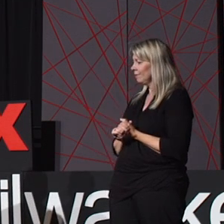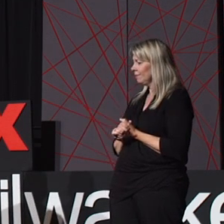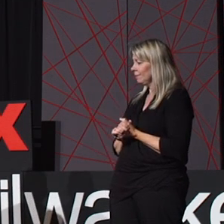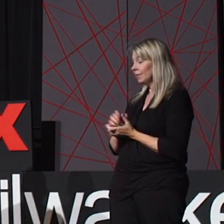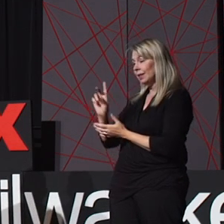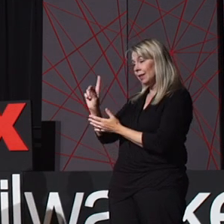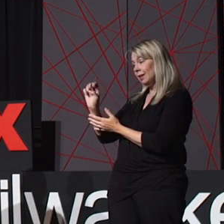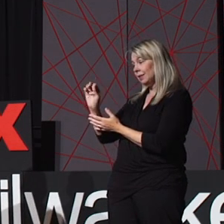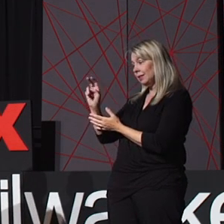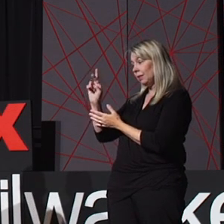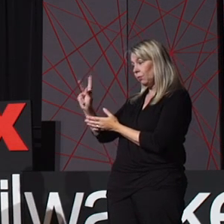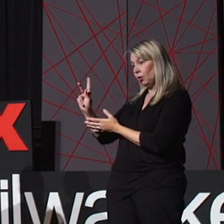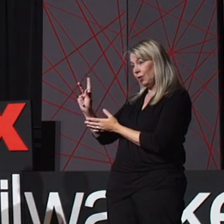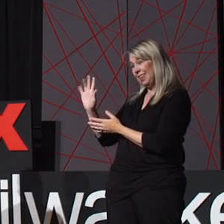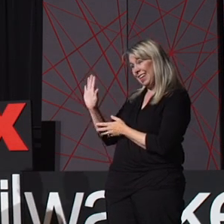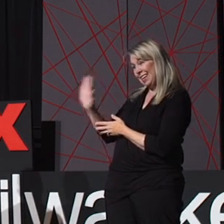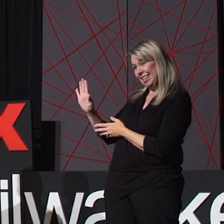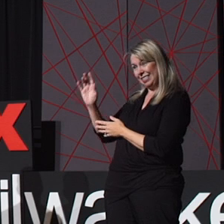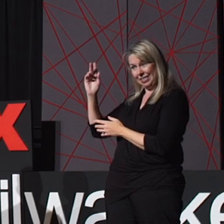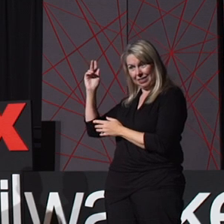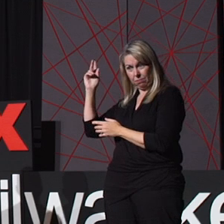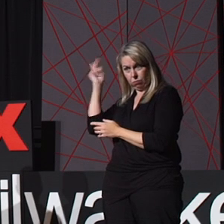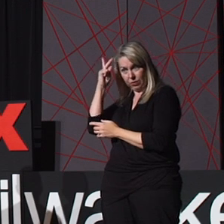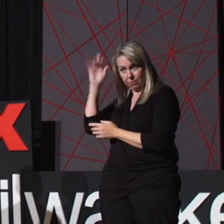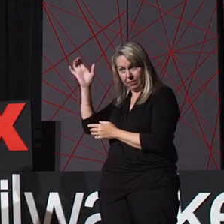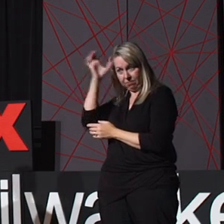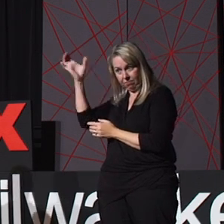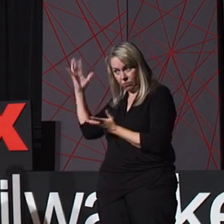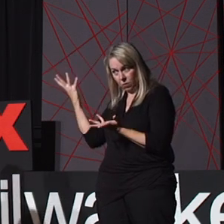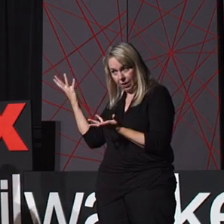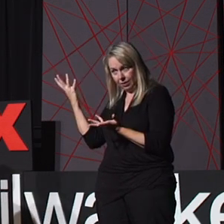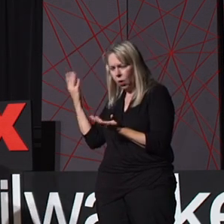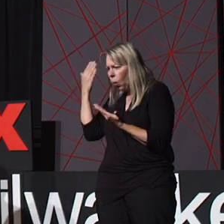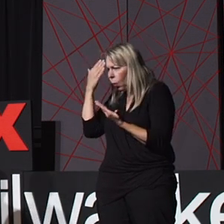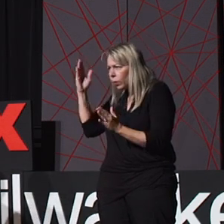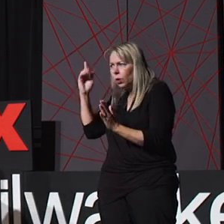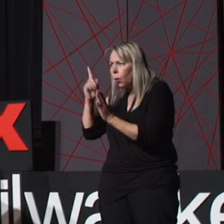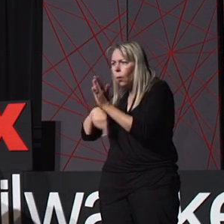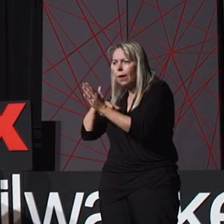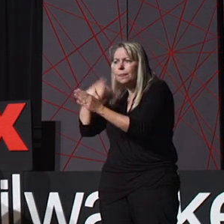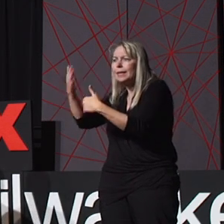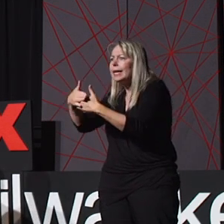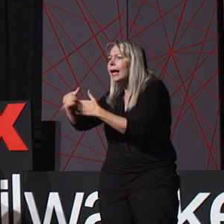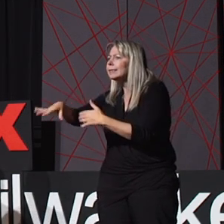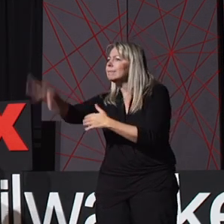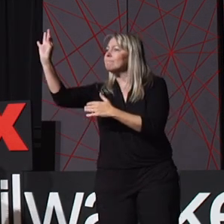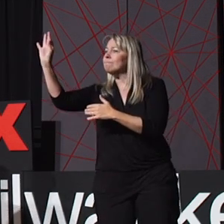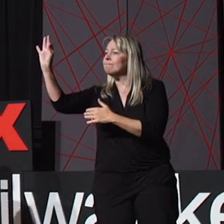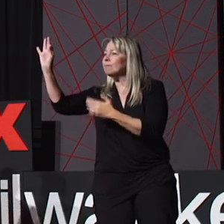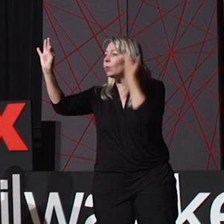Delbrook's principle works because we don't know the next big idea. It could come from any area